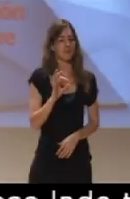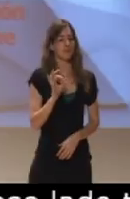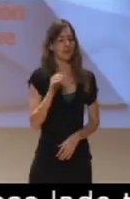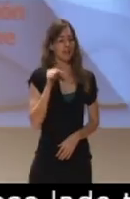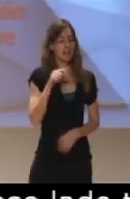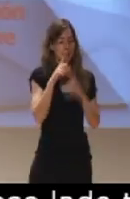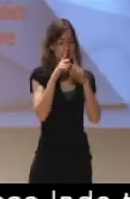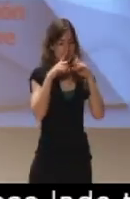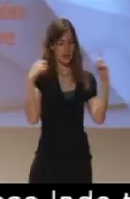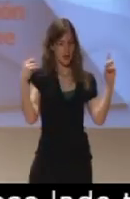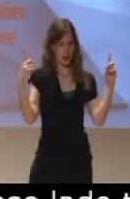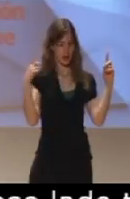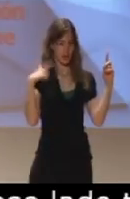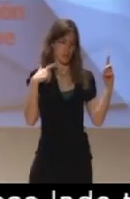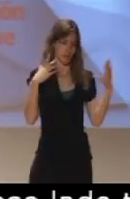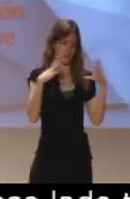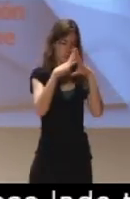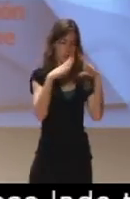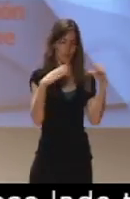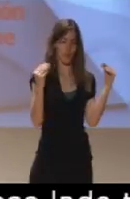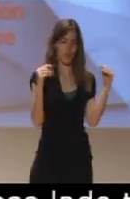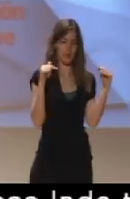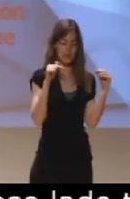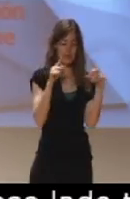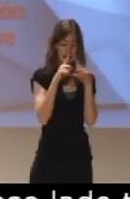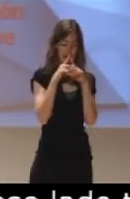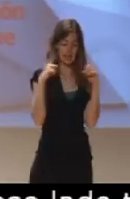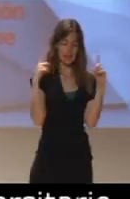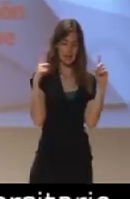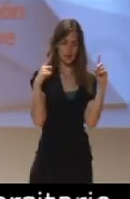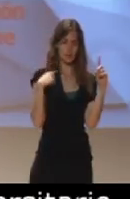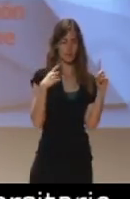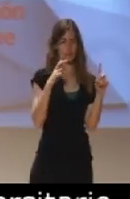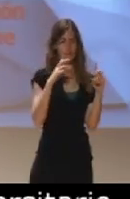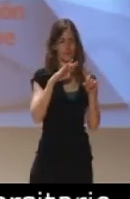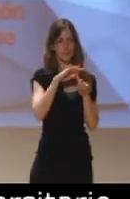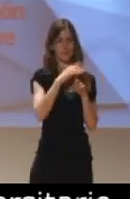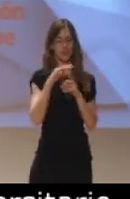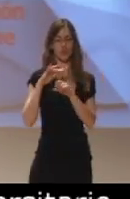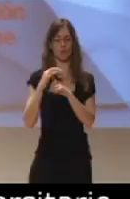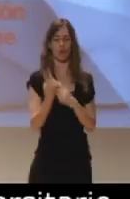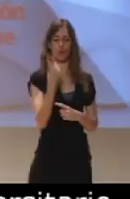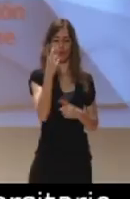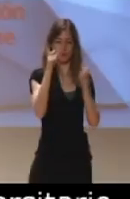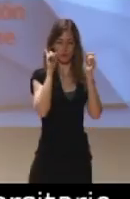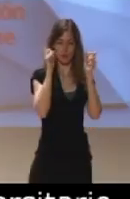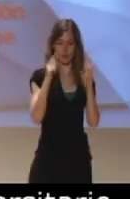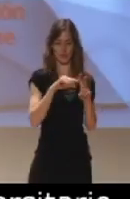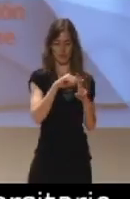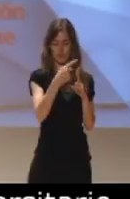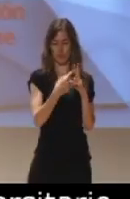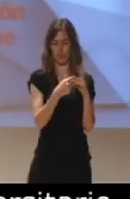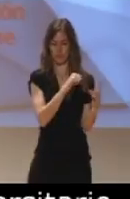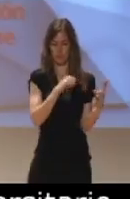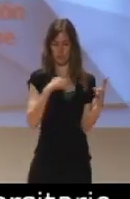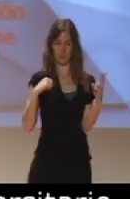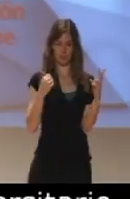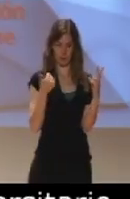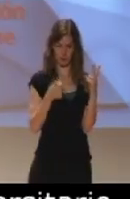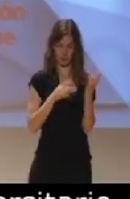And during that academic year, we had 2